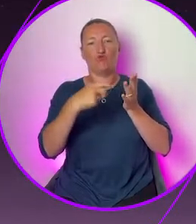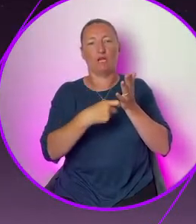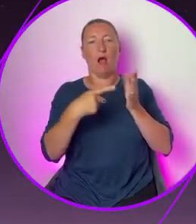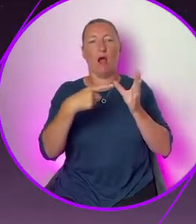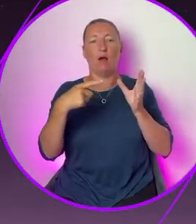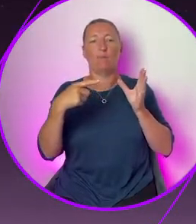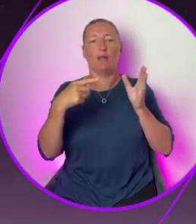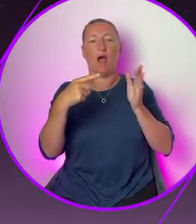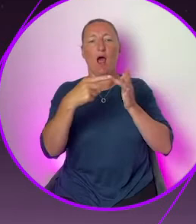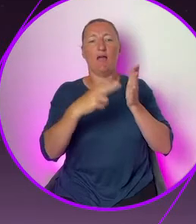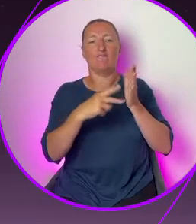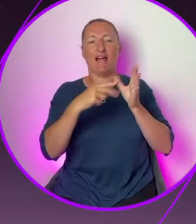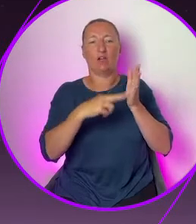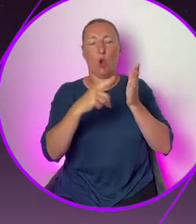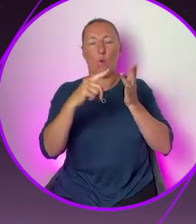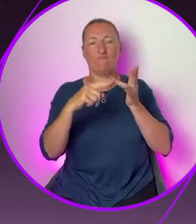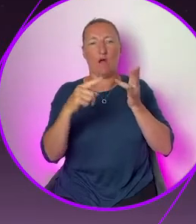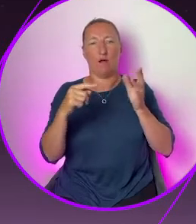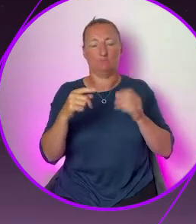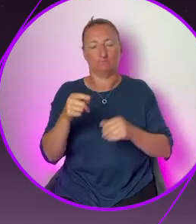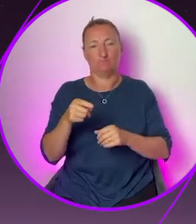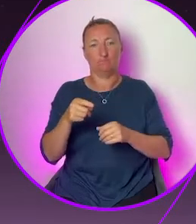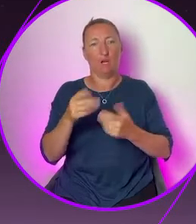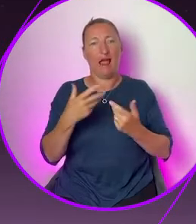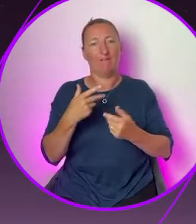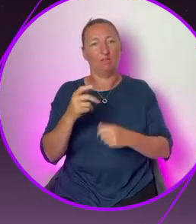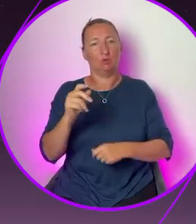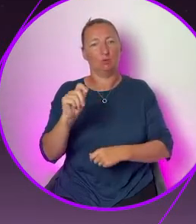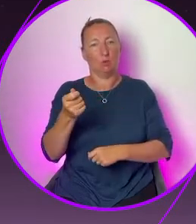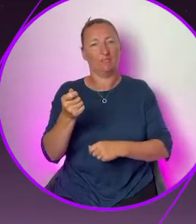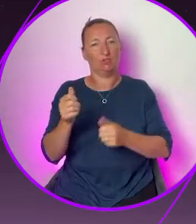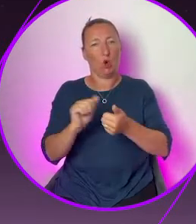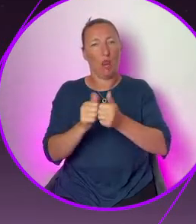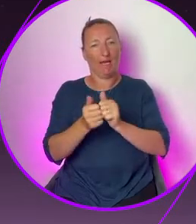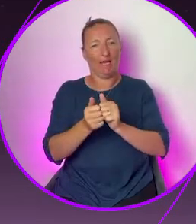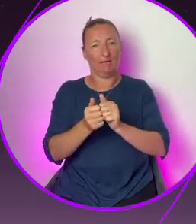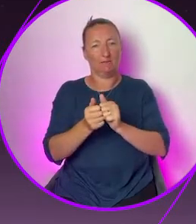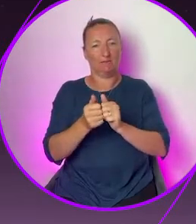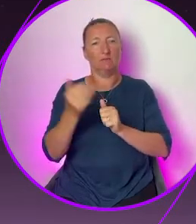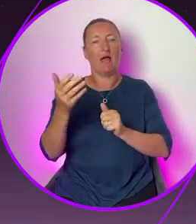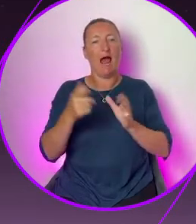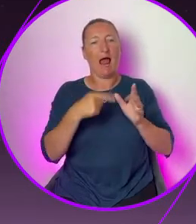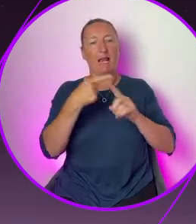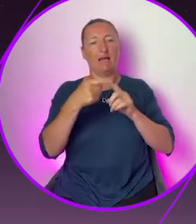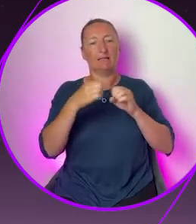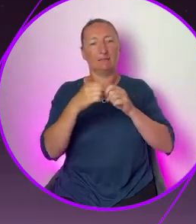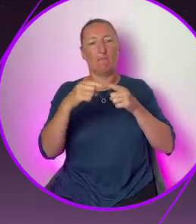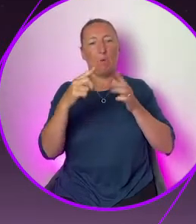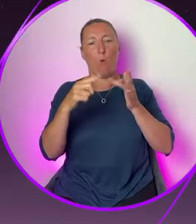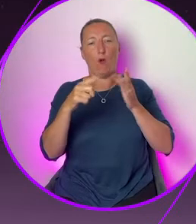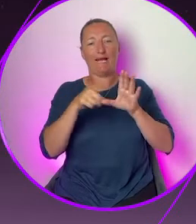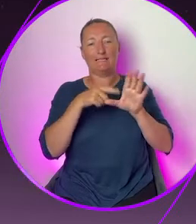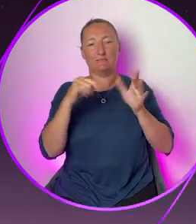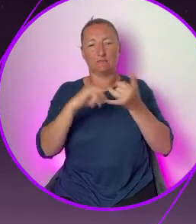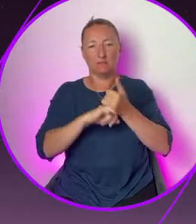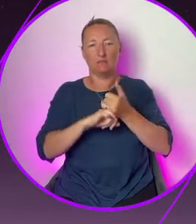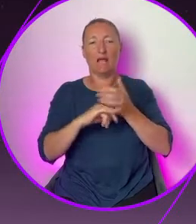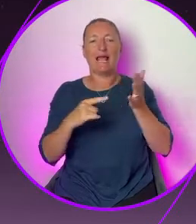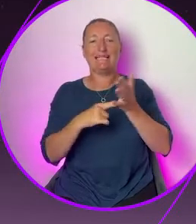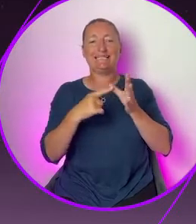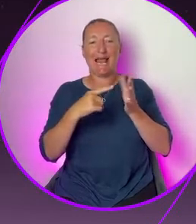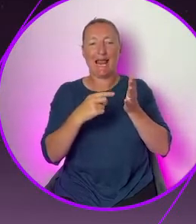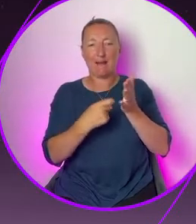frame are our really dear colleagues Alex Boyes, Tamar Clark-Brown, Ava Yeager, Ralph Pritchard, and